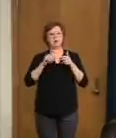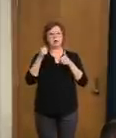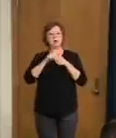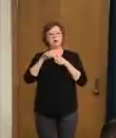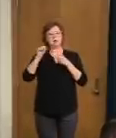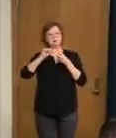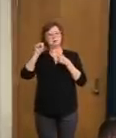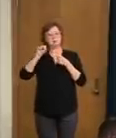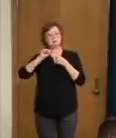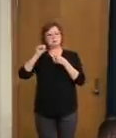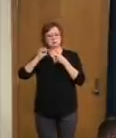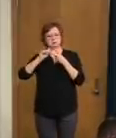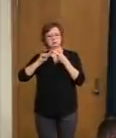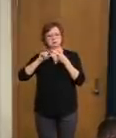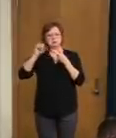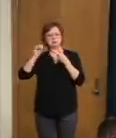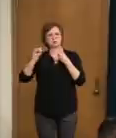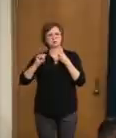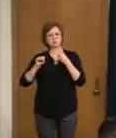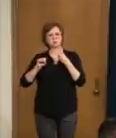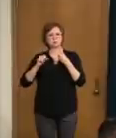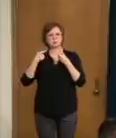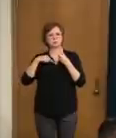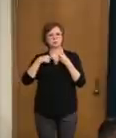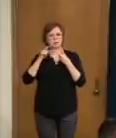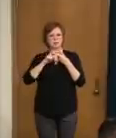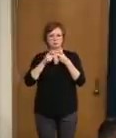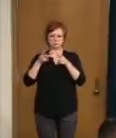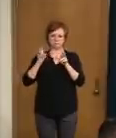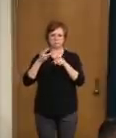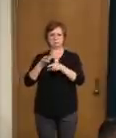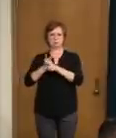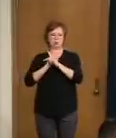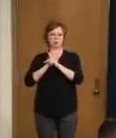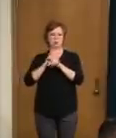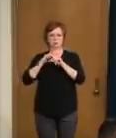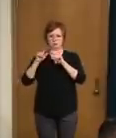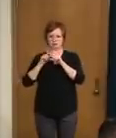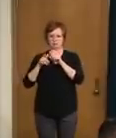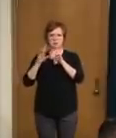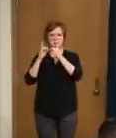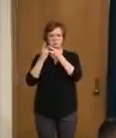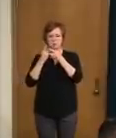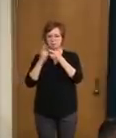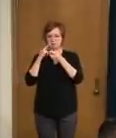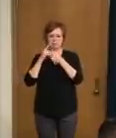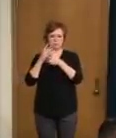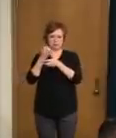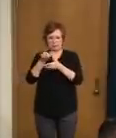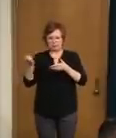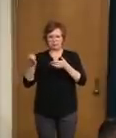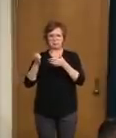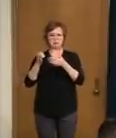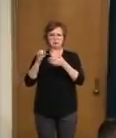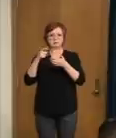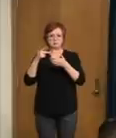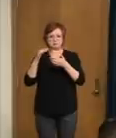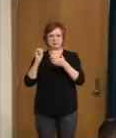how we build ICU capacity across the province and repurpose not just space, but ensuring that we have the right equipment and